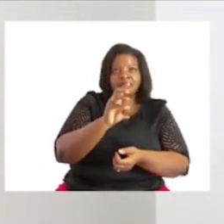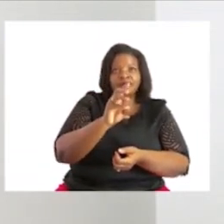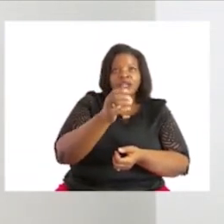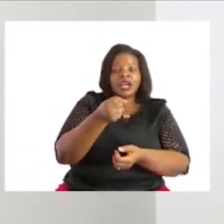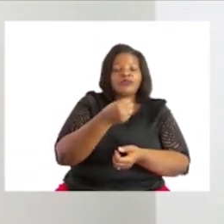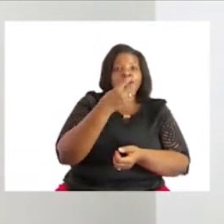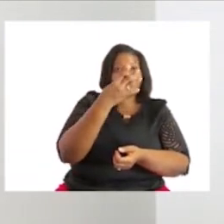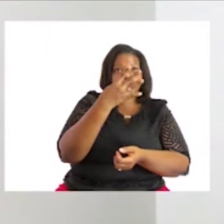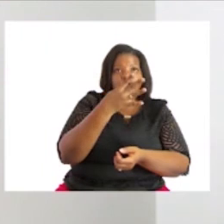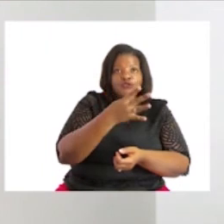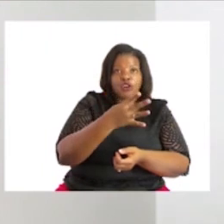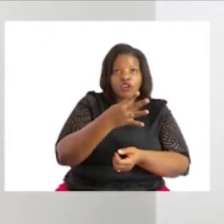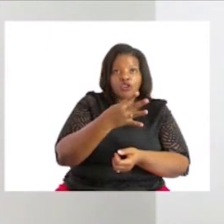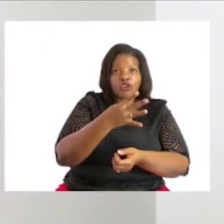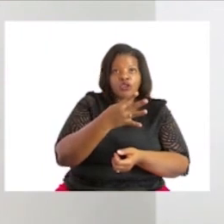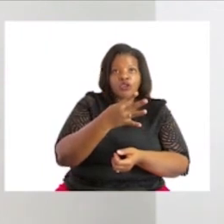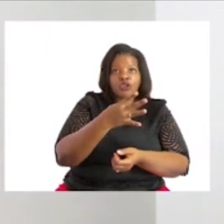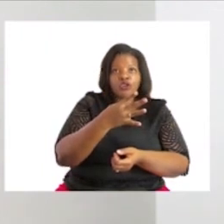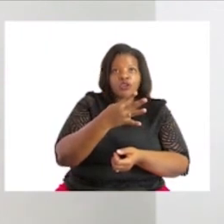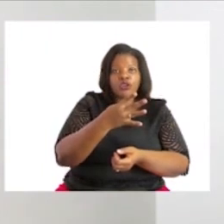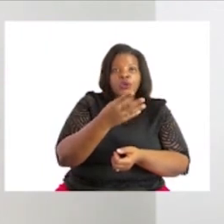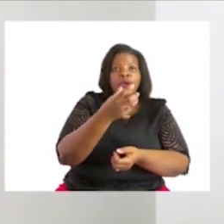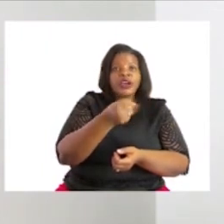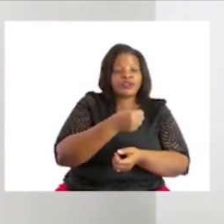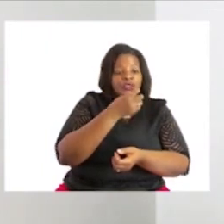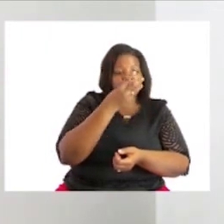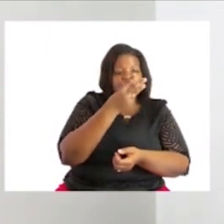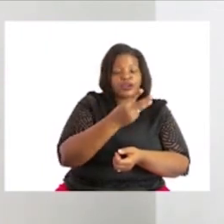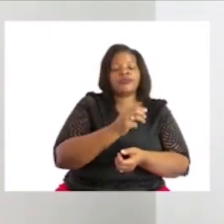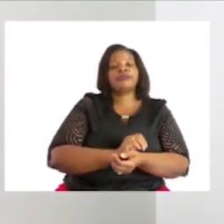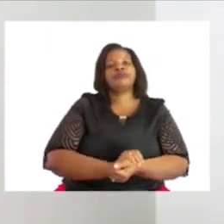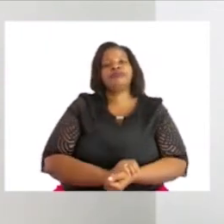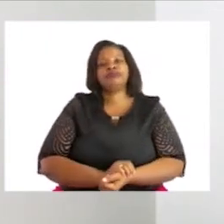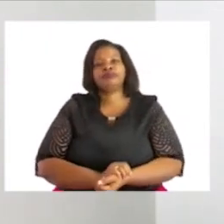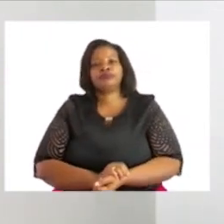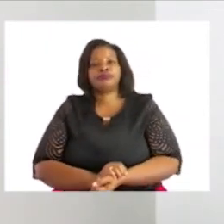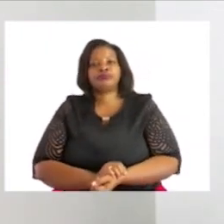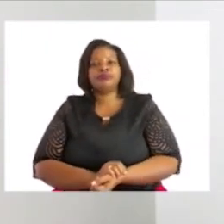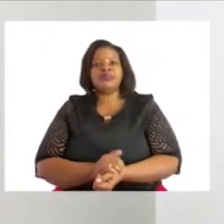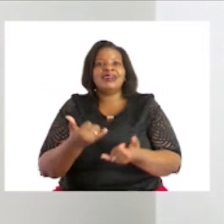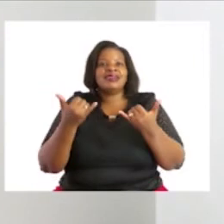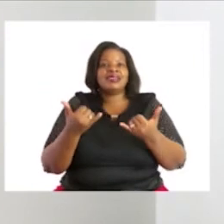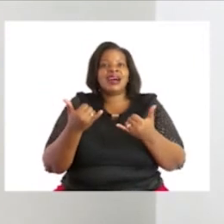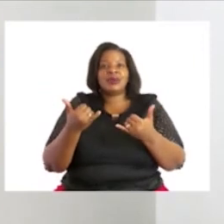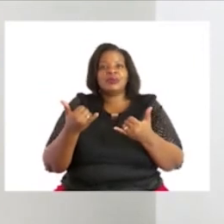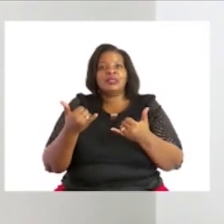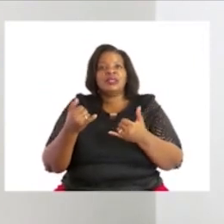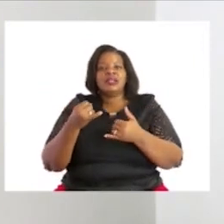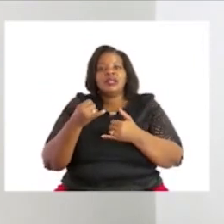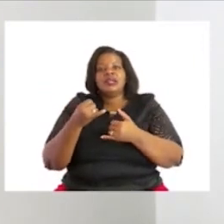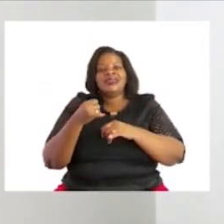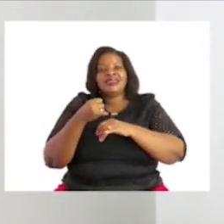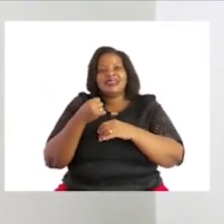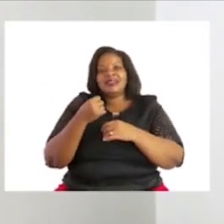4, and we have a 3. Now, in that manner, you will be able